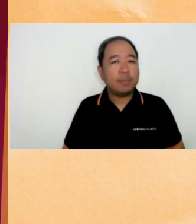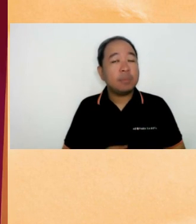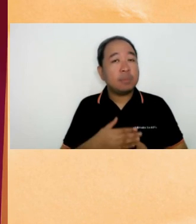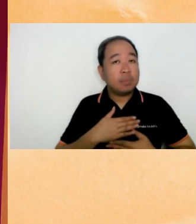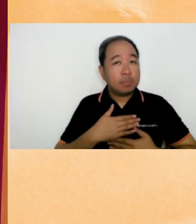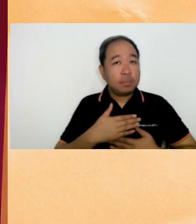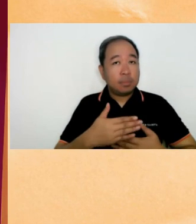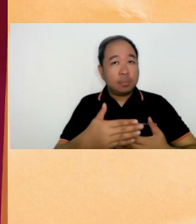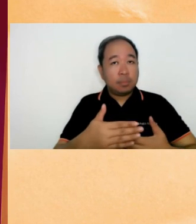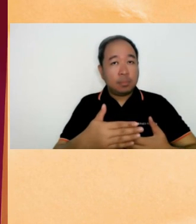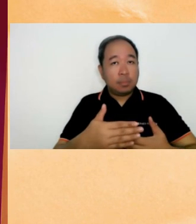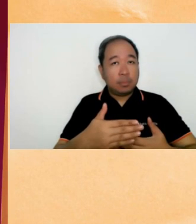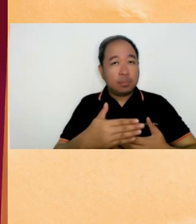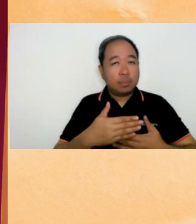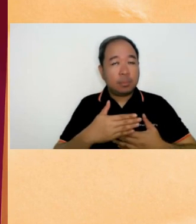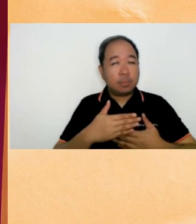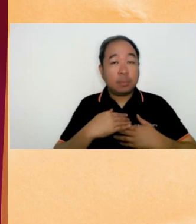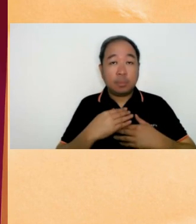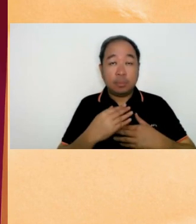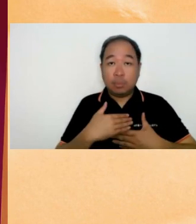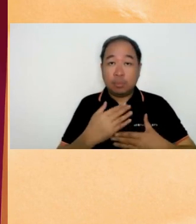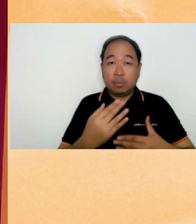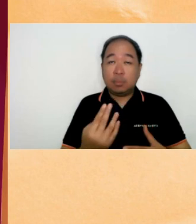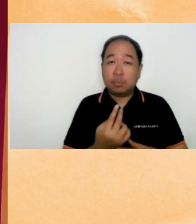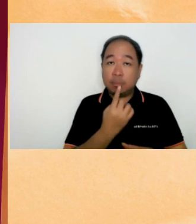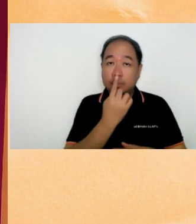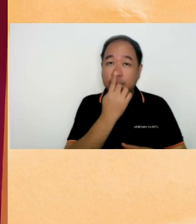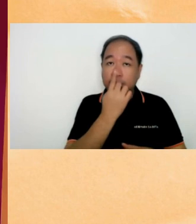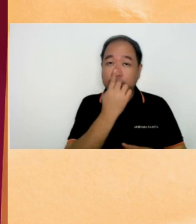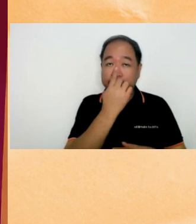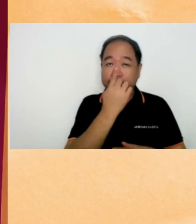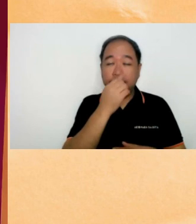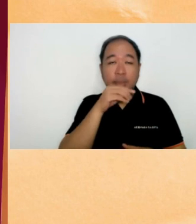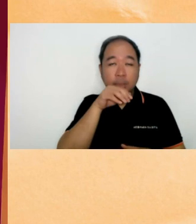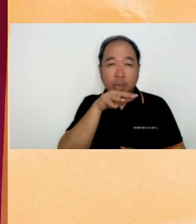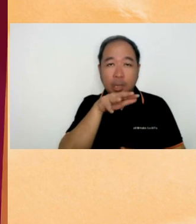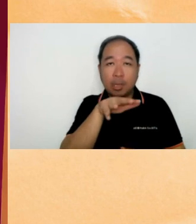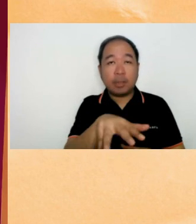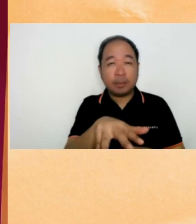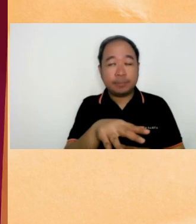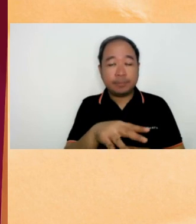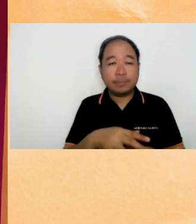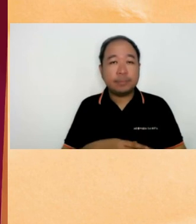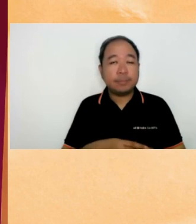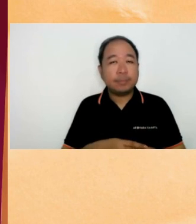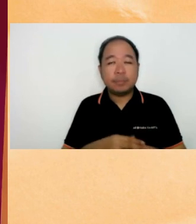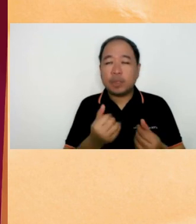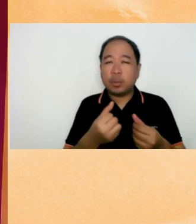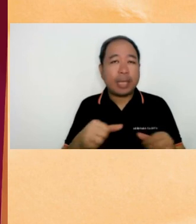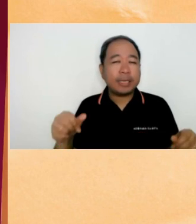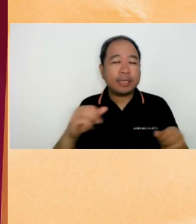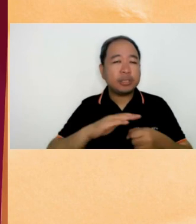your nose and exhale slowly through your mouth. Let go of any tension as you breathe